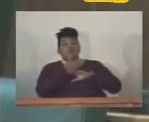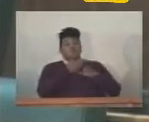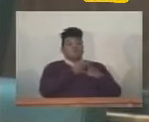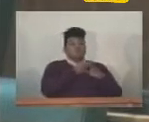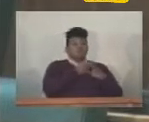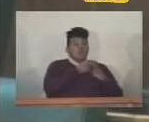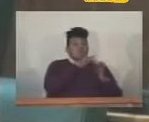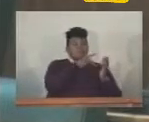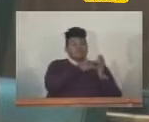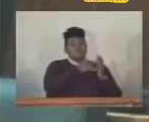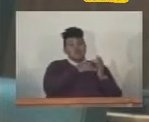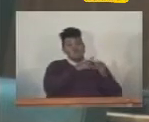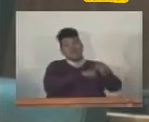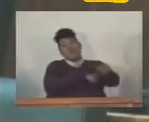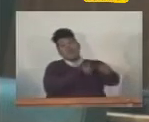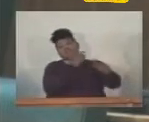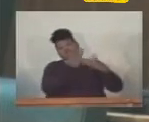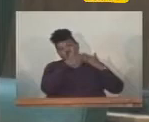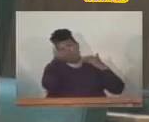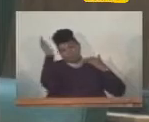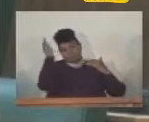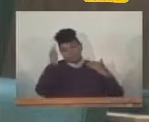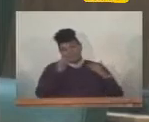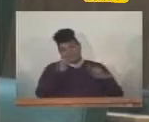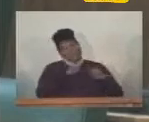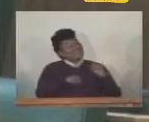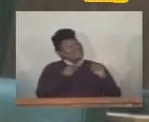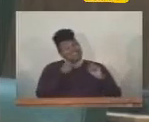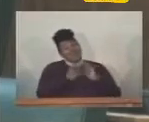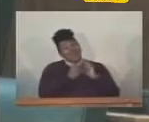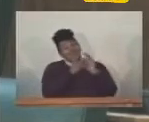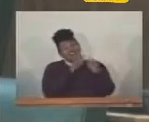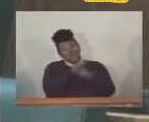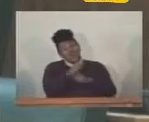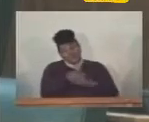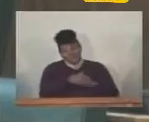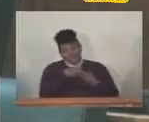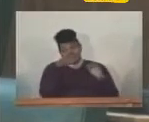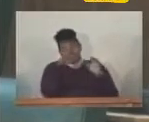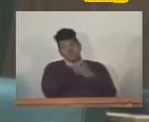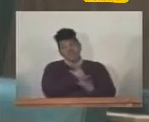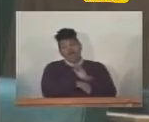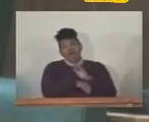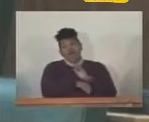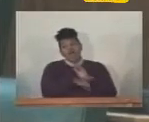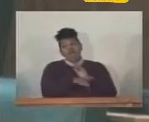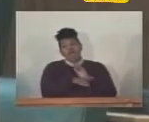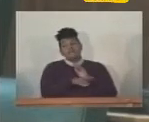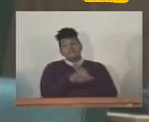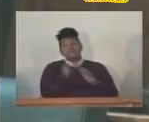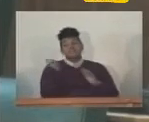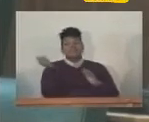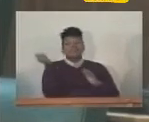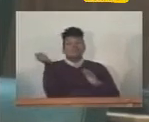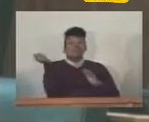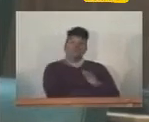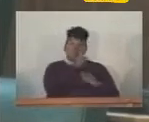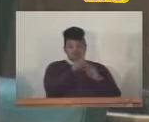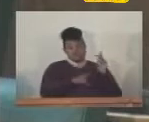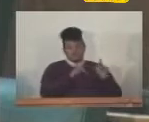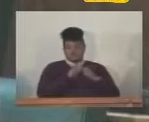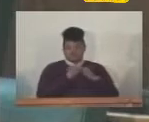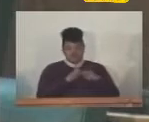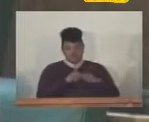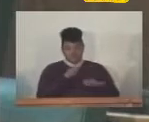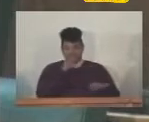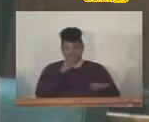term. We cannot say it often enough. Crime is everybody's problem. It is